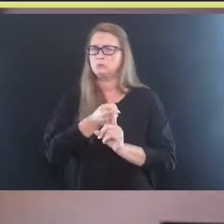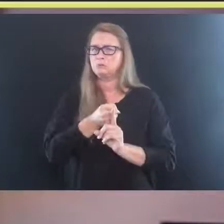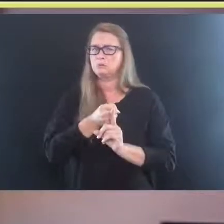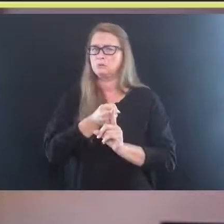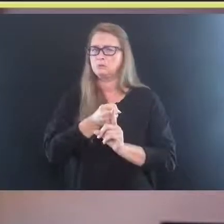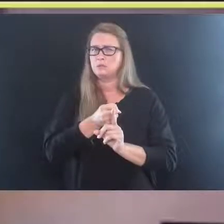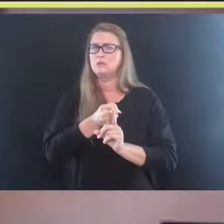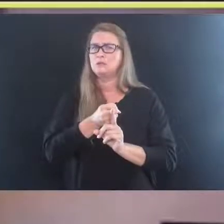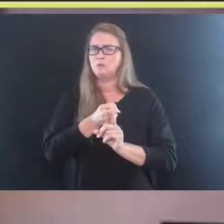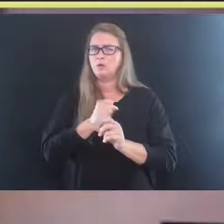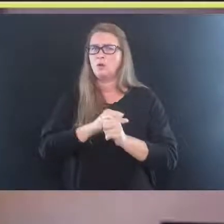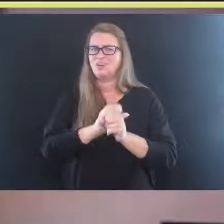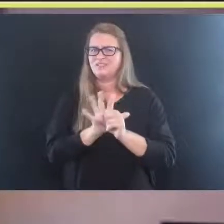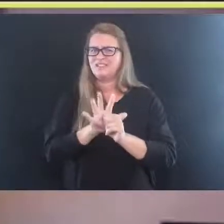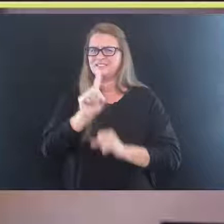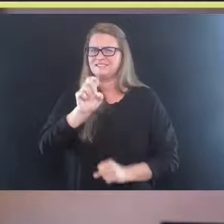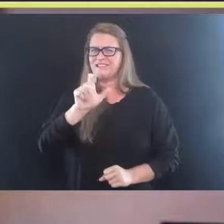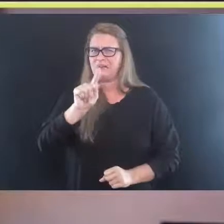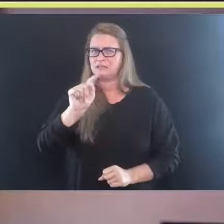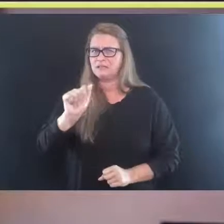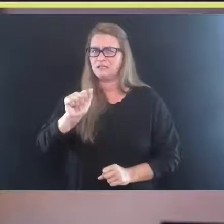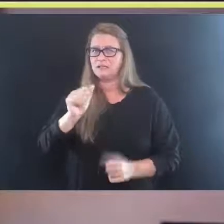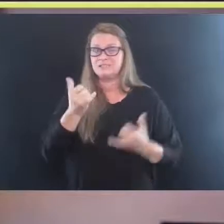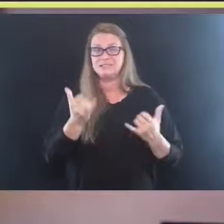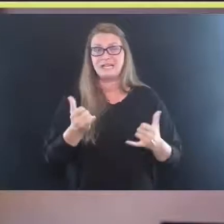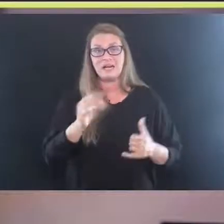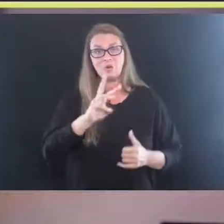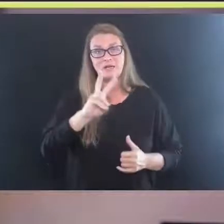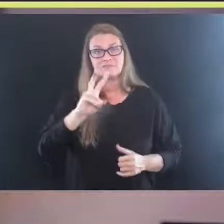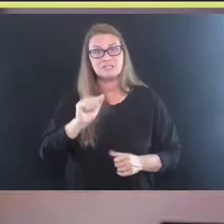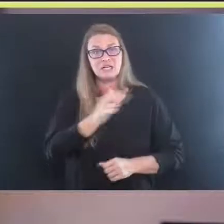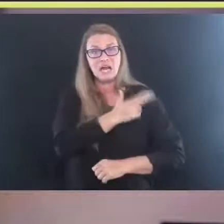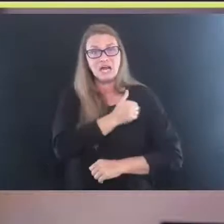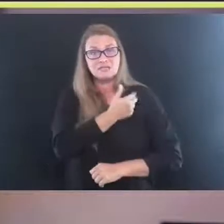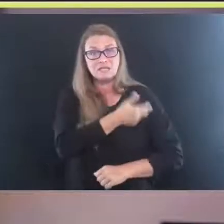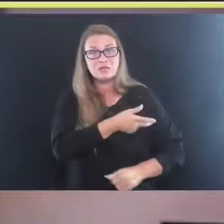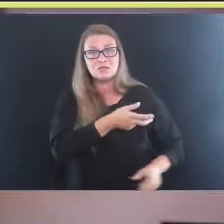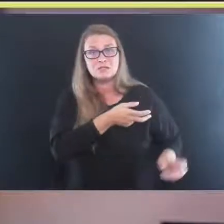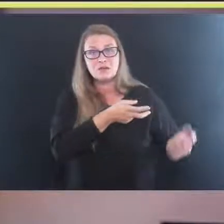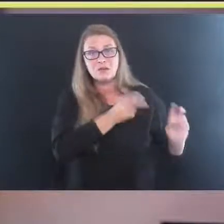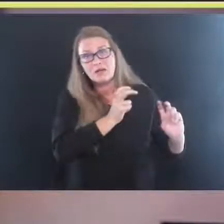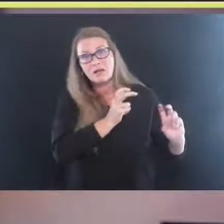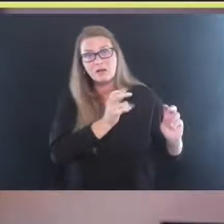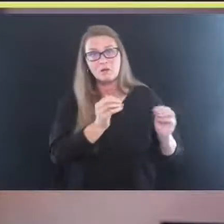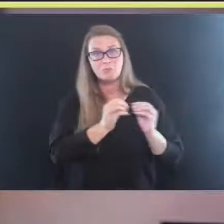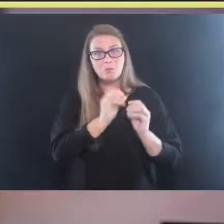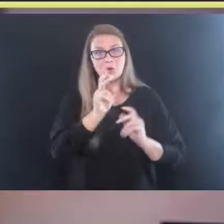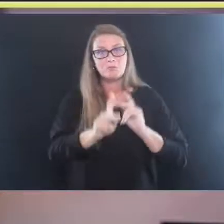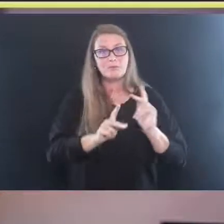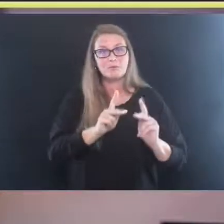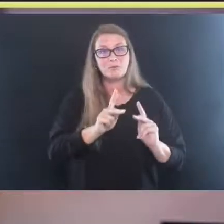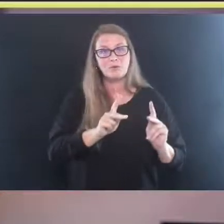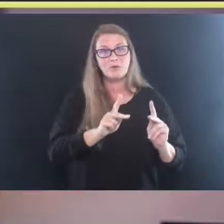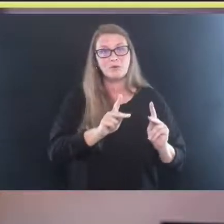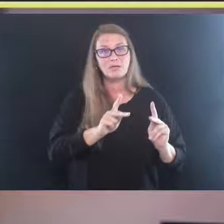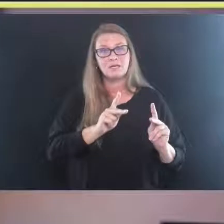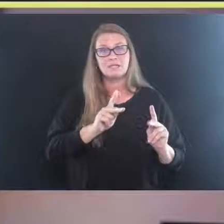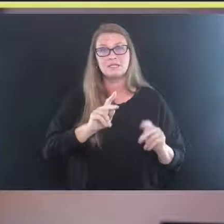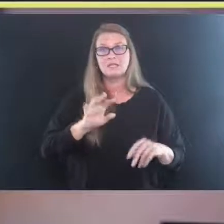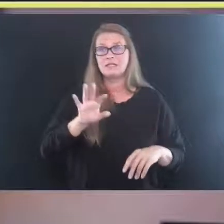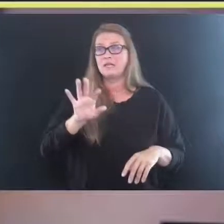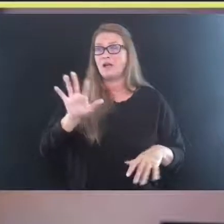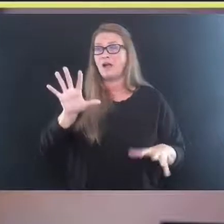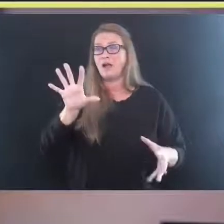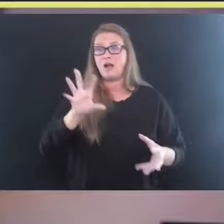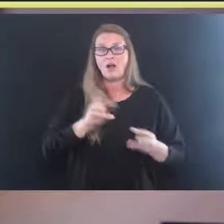COVID-19. Today in West Virginia hospitals, we have more people than ever before, 922 people in